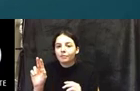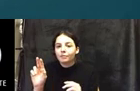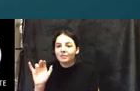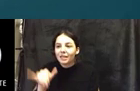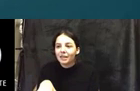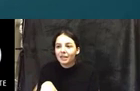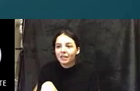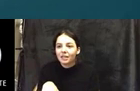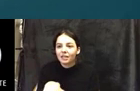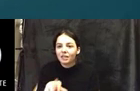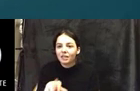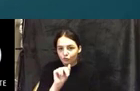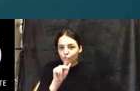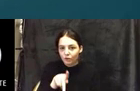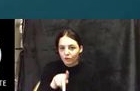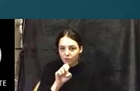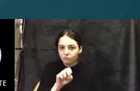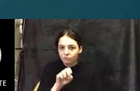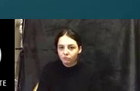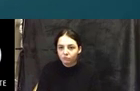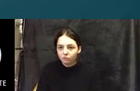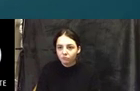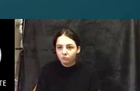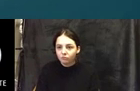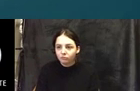Yeah. Or when they call it